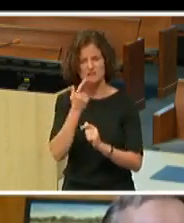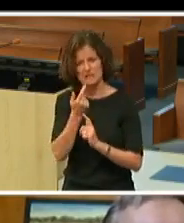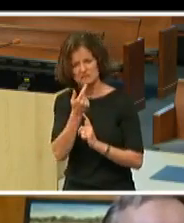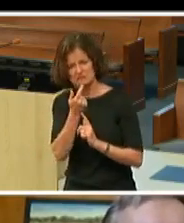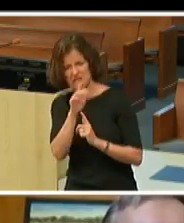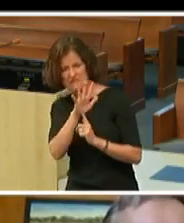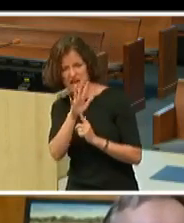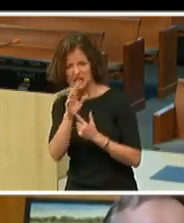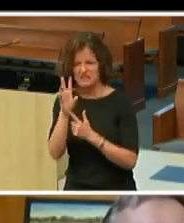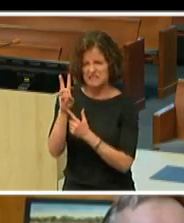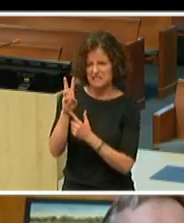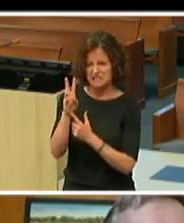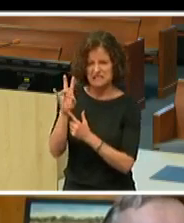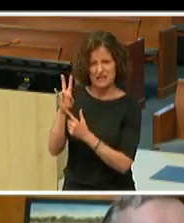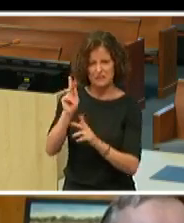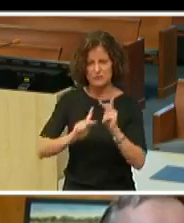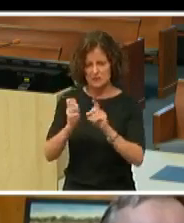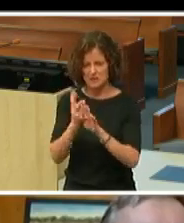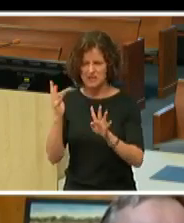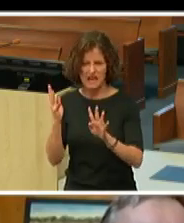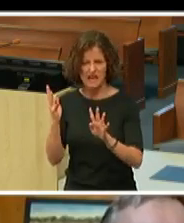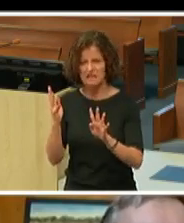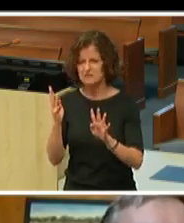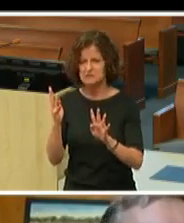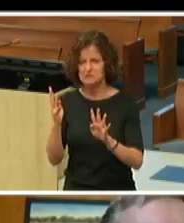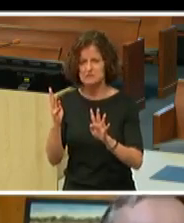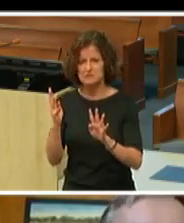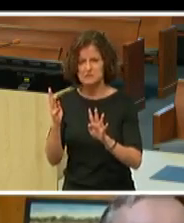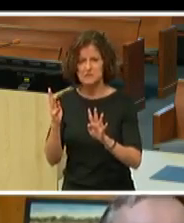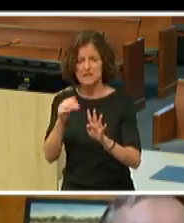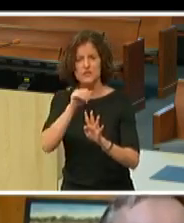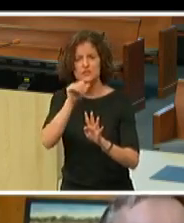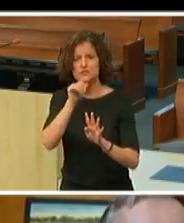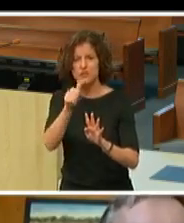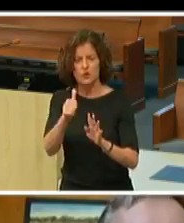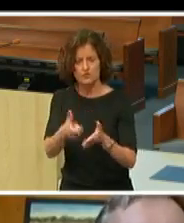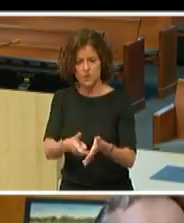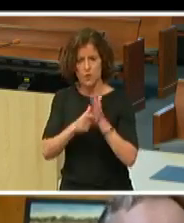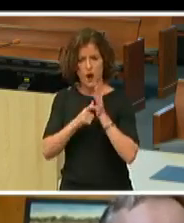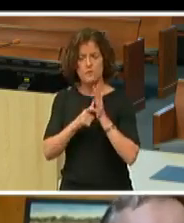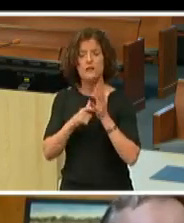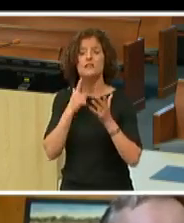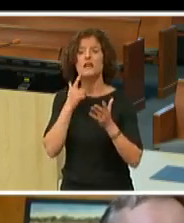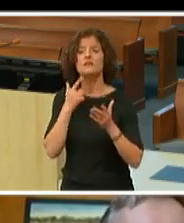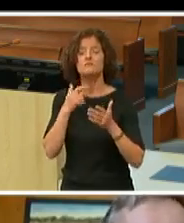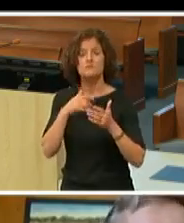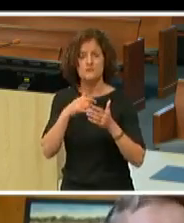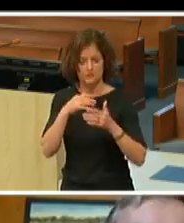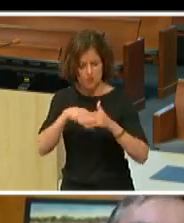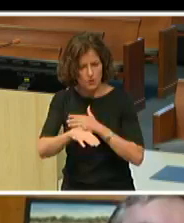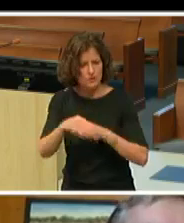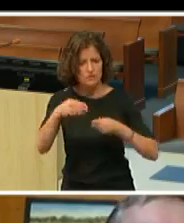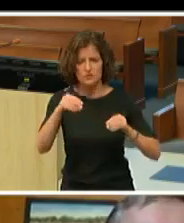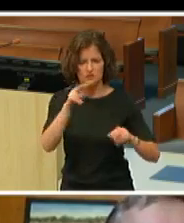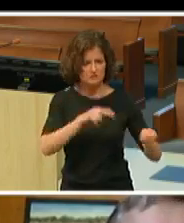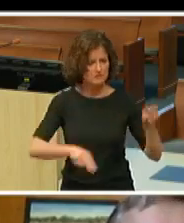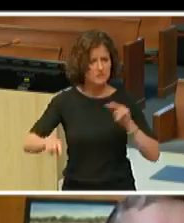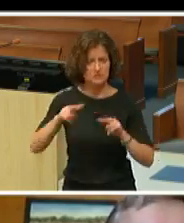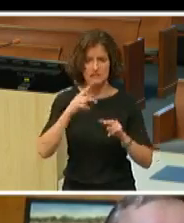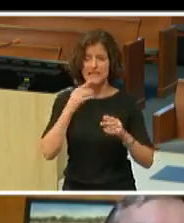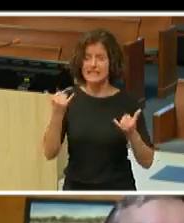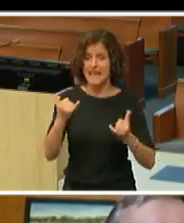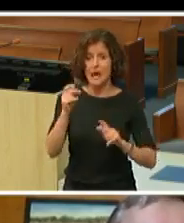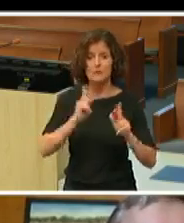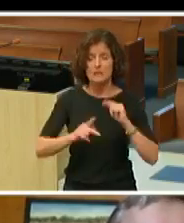people in line and there's no requirement for a line, they go in the store, it looks the same. People are going to the store once a week now